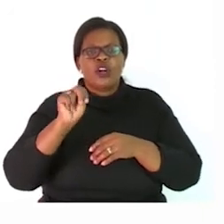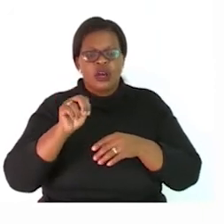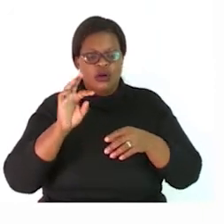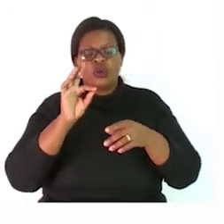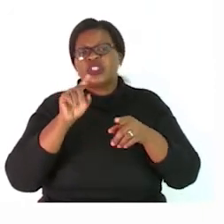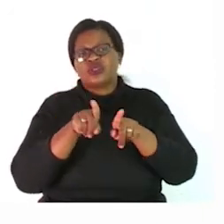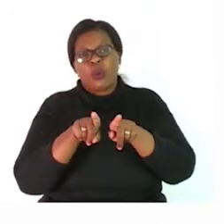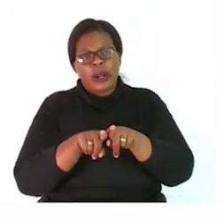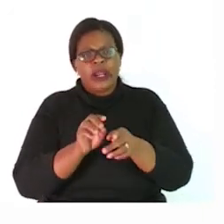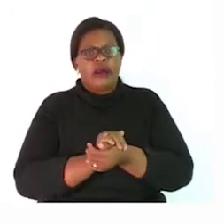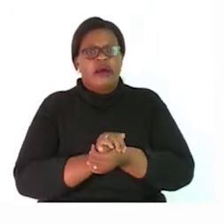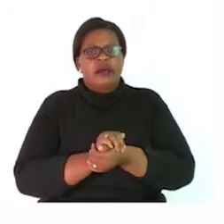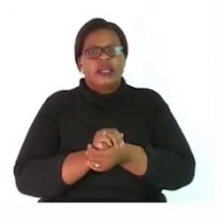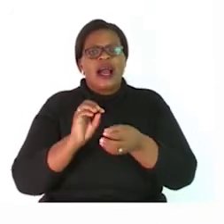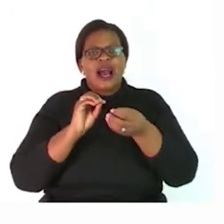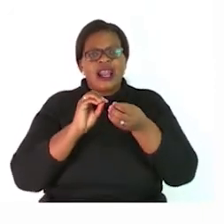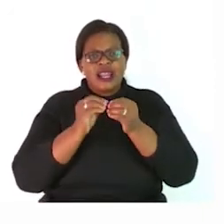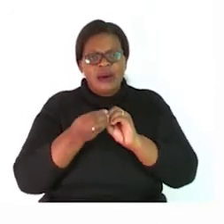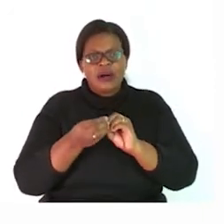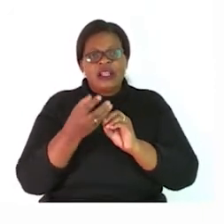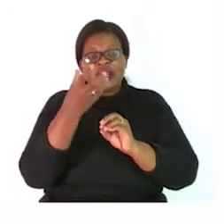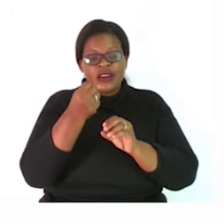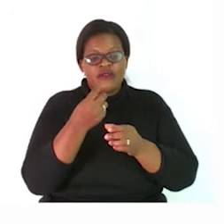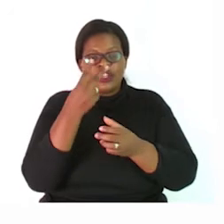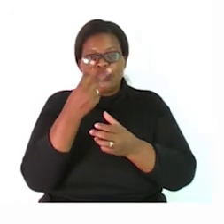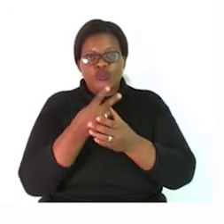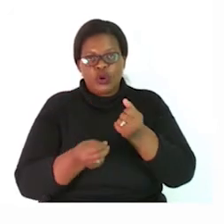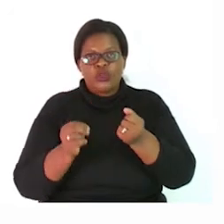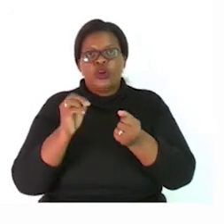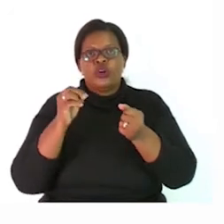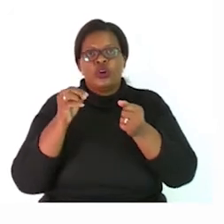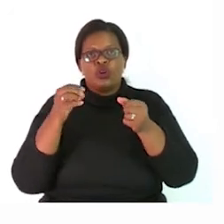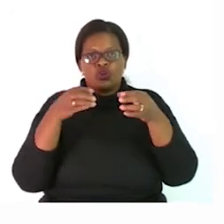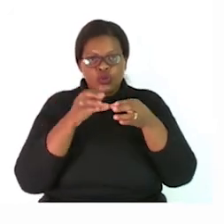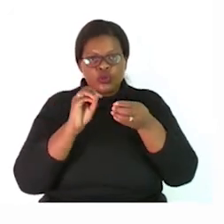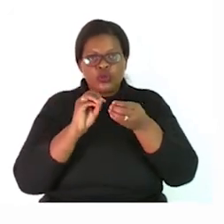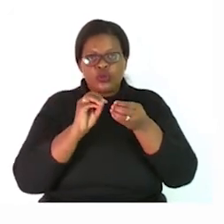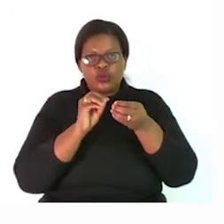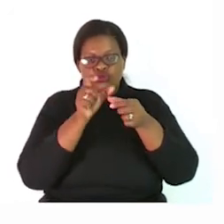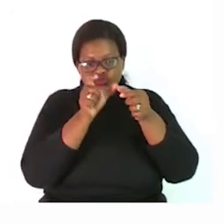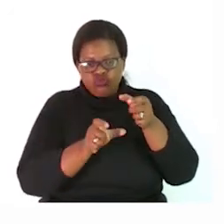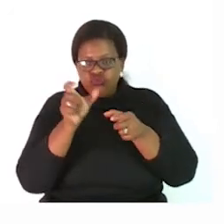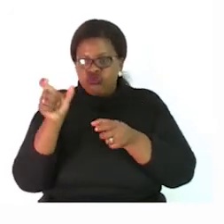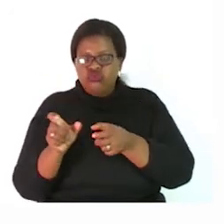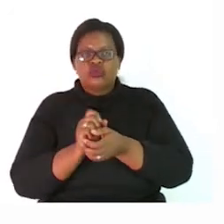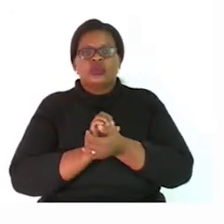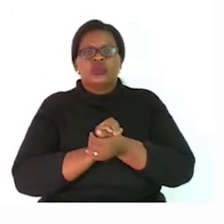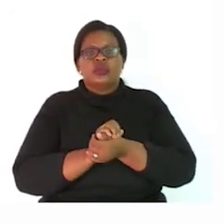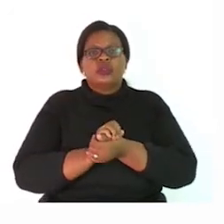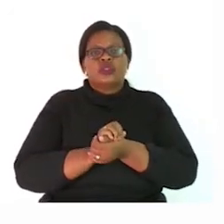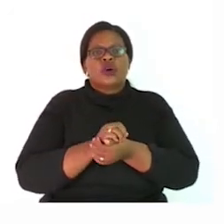are numbers that is found in both sets. And highest is the biggest